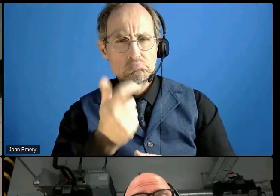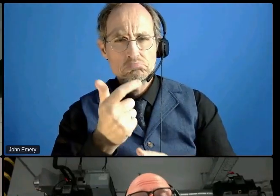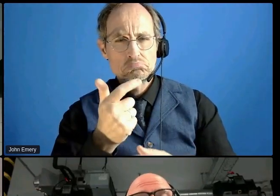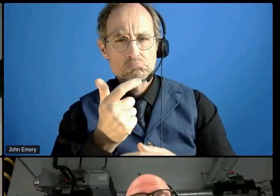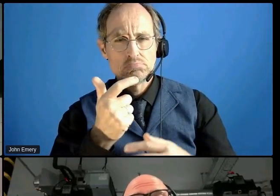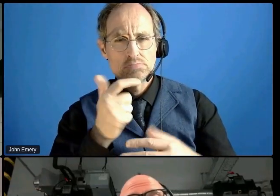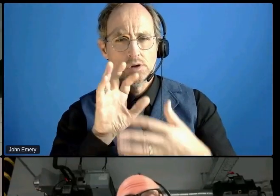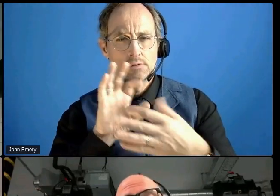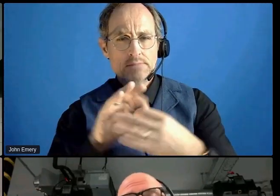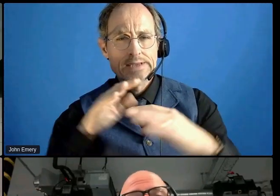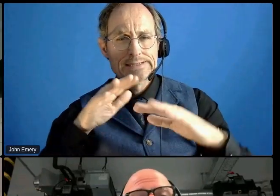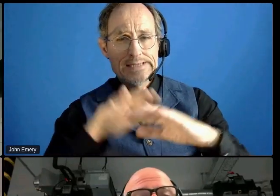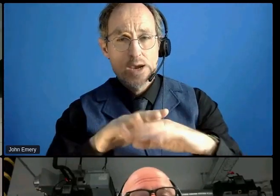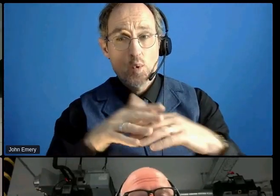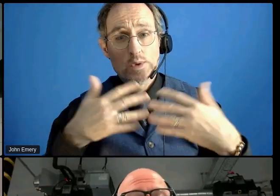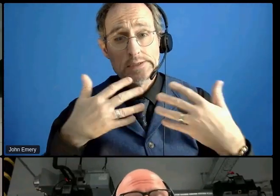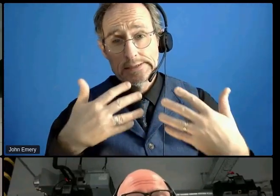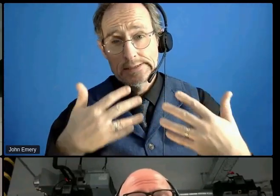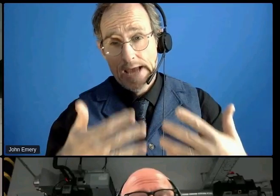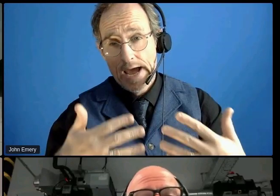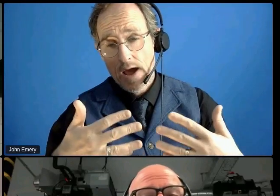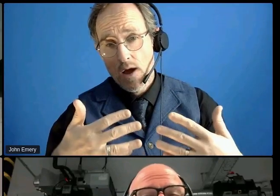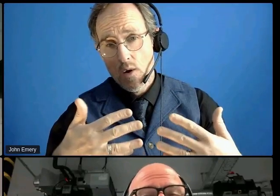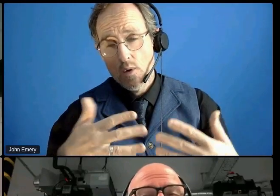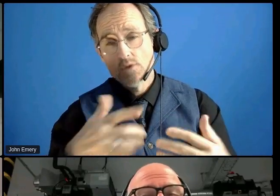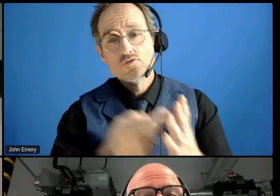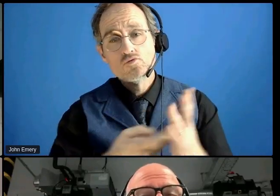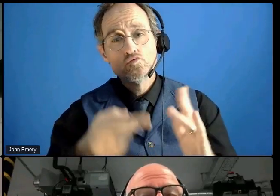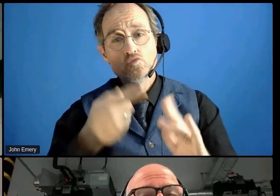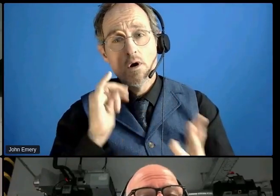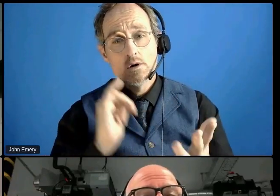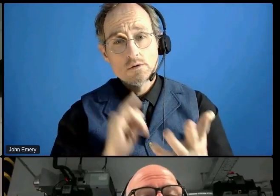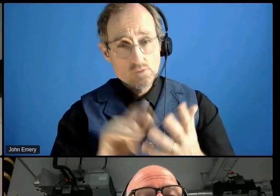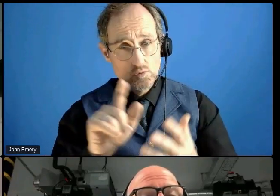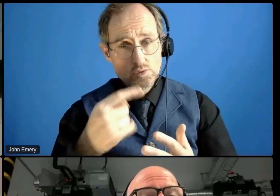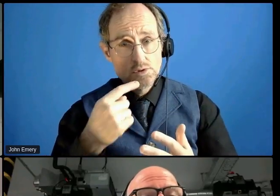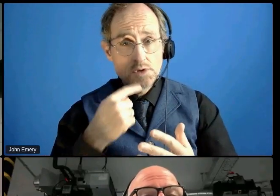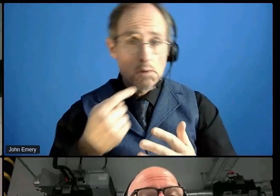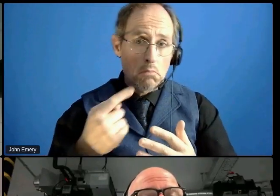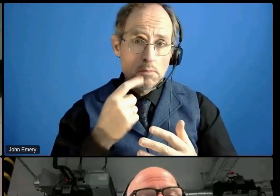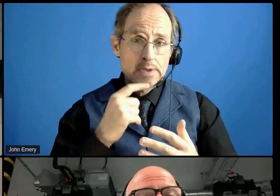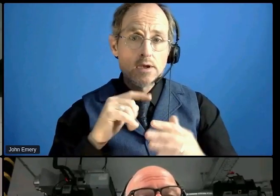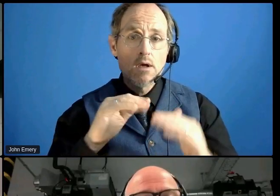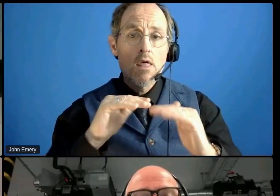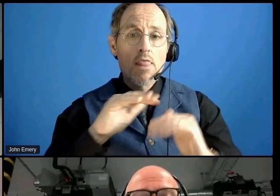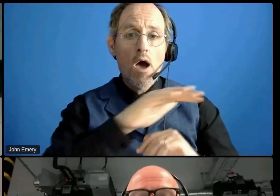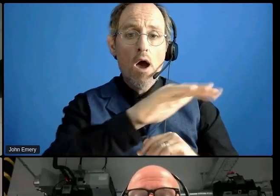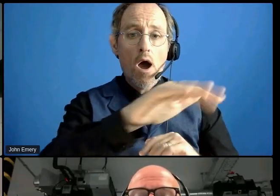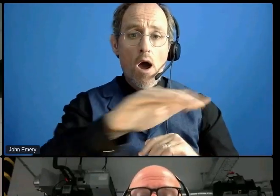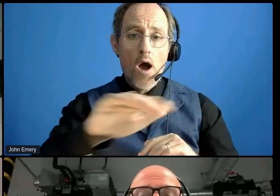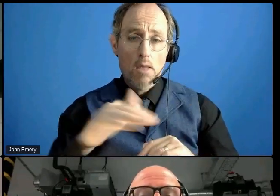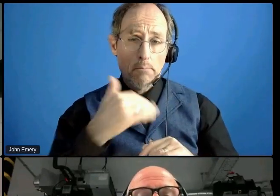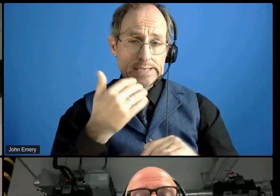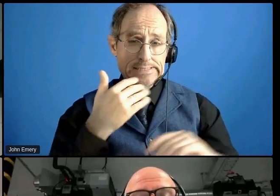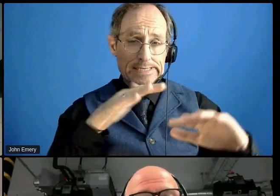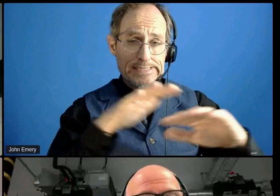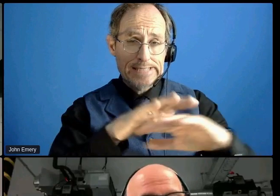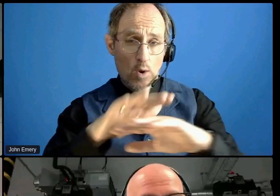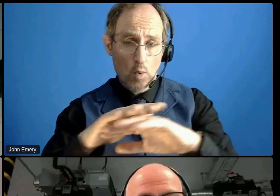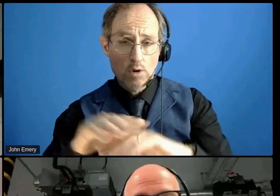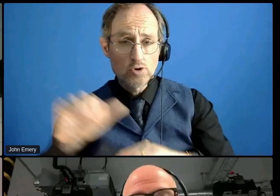and people in wheelchairs traveling and tourism. That's probably people's mental image for lots of stuff we do around disability, and in this area in